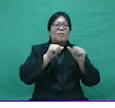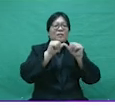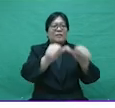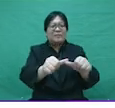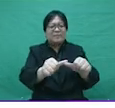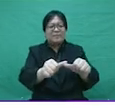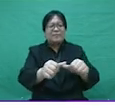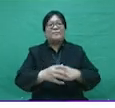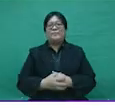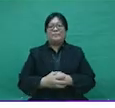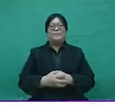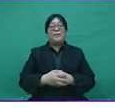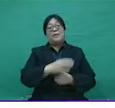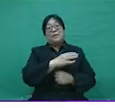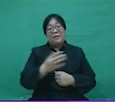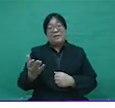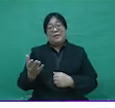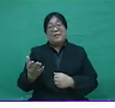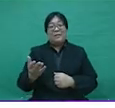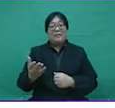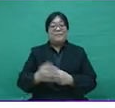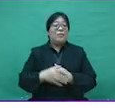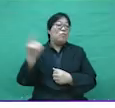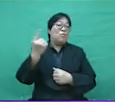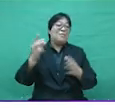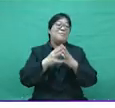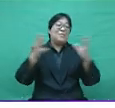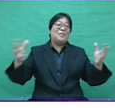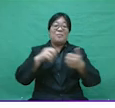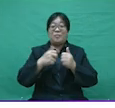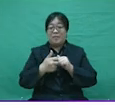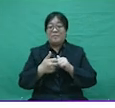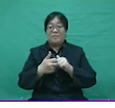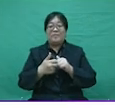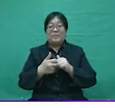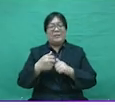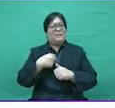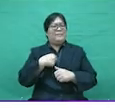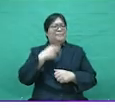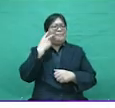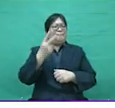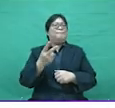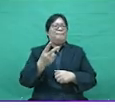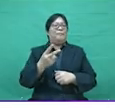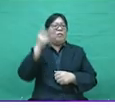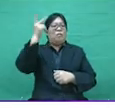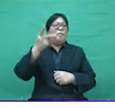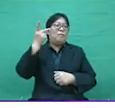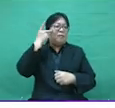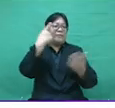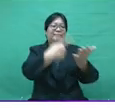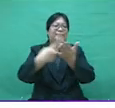of sustainability. As one of the biggest problems, I see